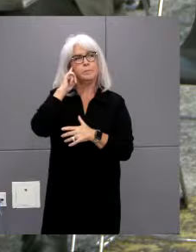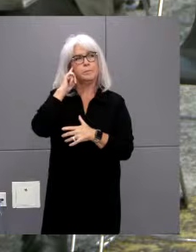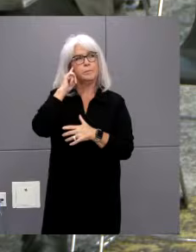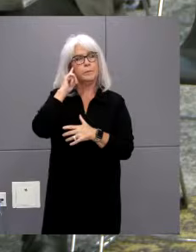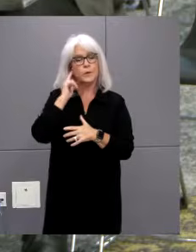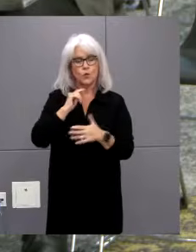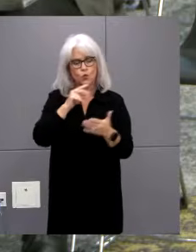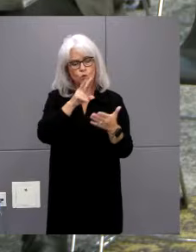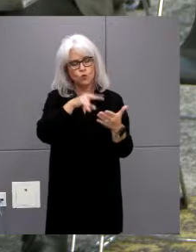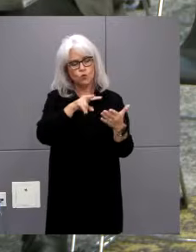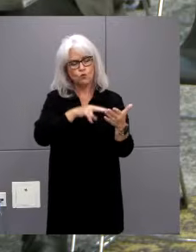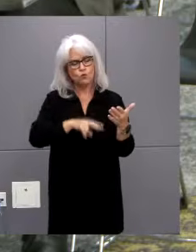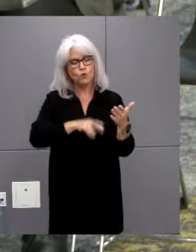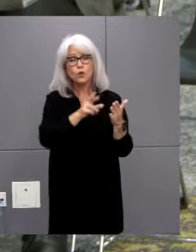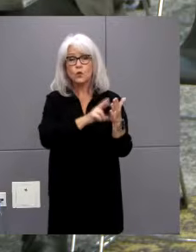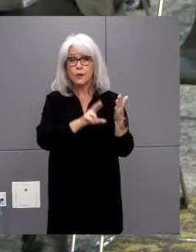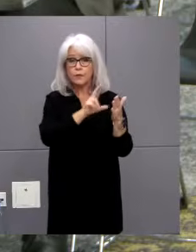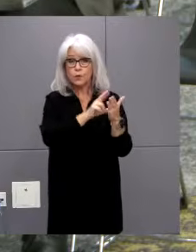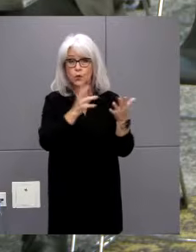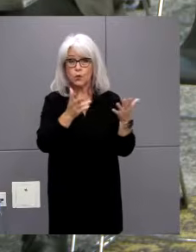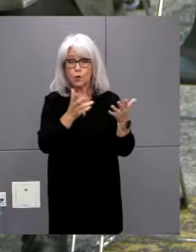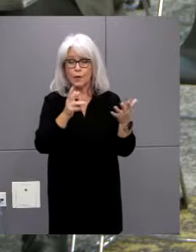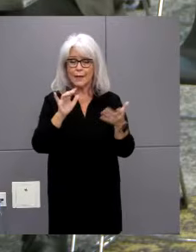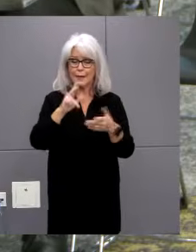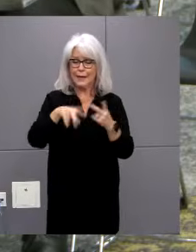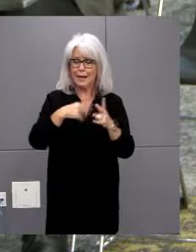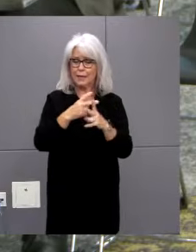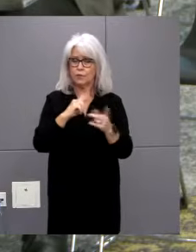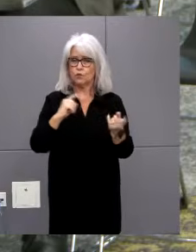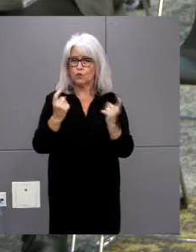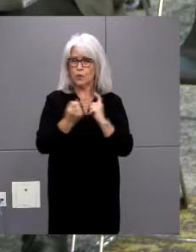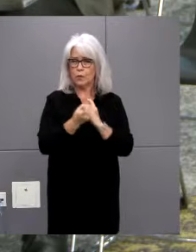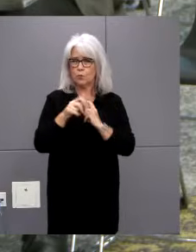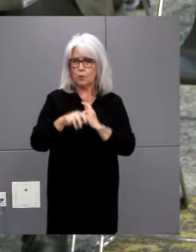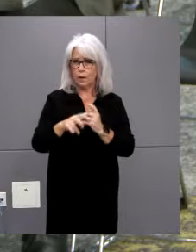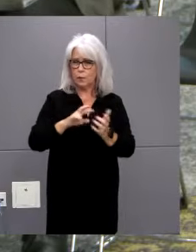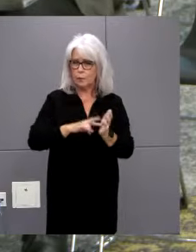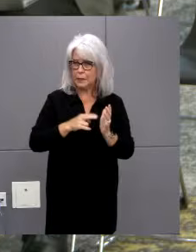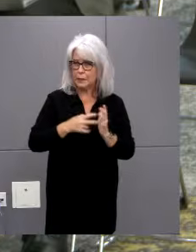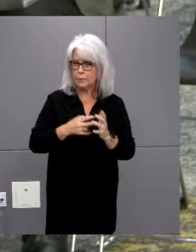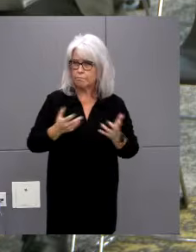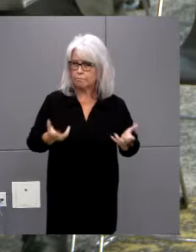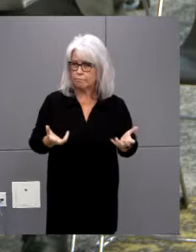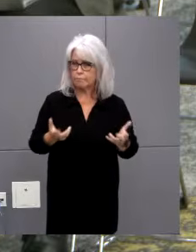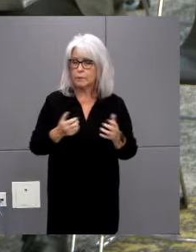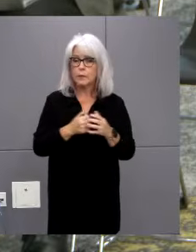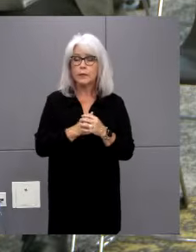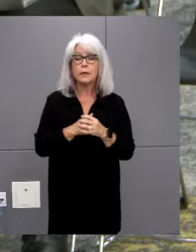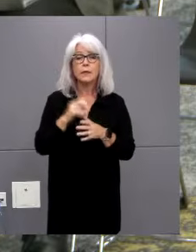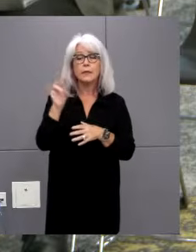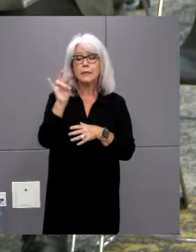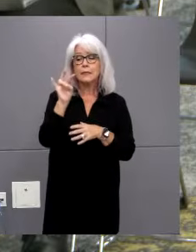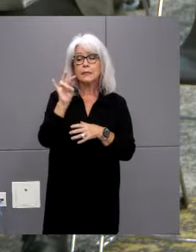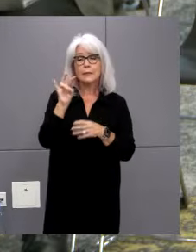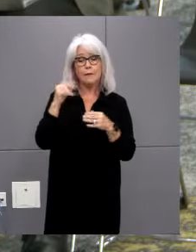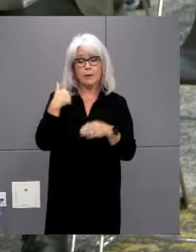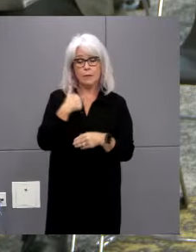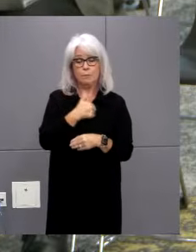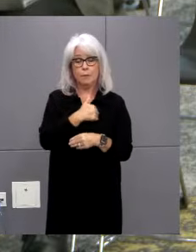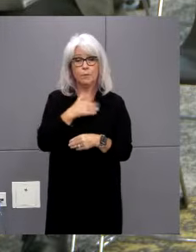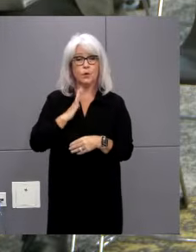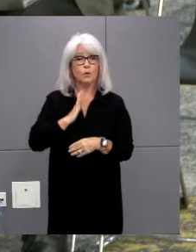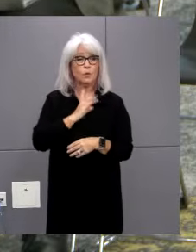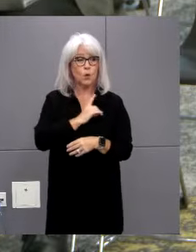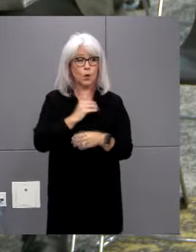to review what such a change would mean. A 7-member board